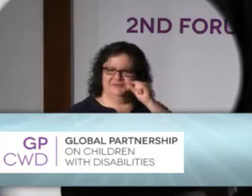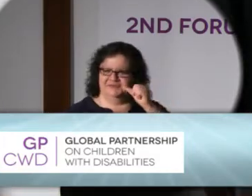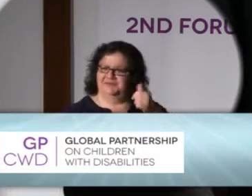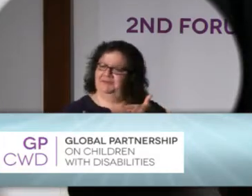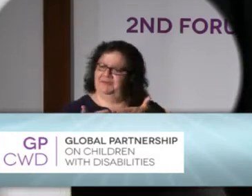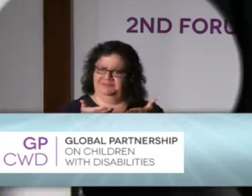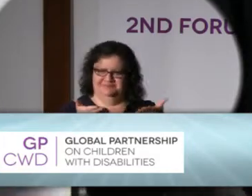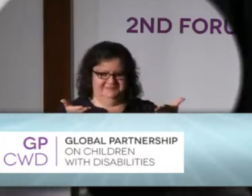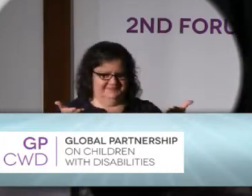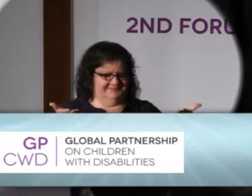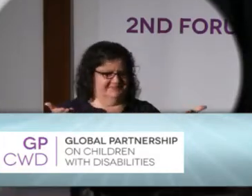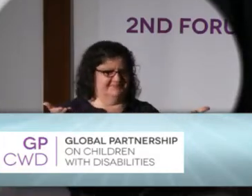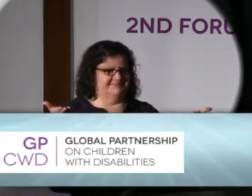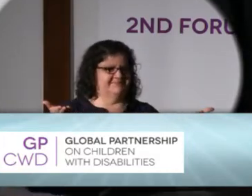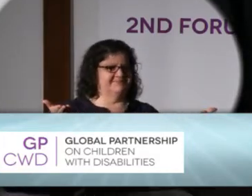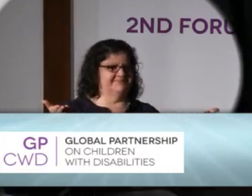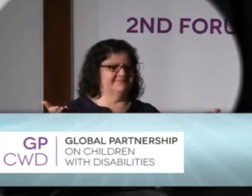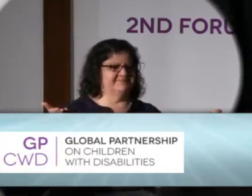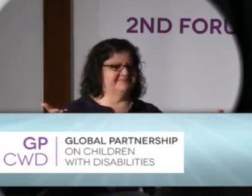we have been